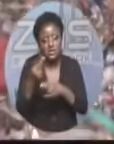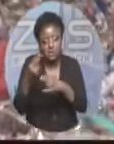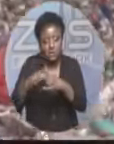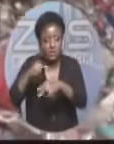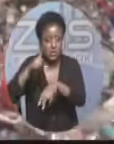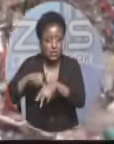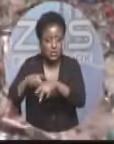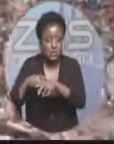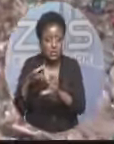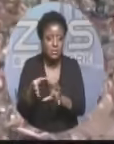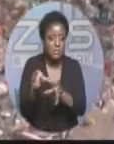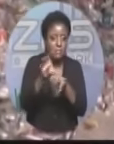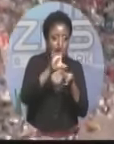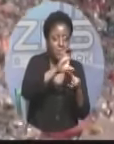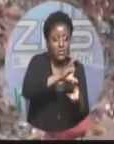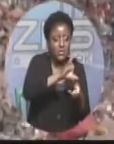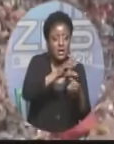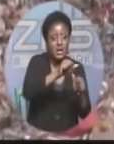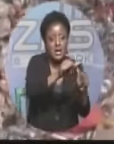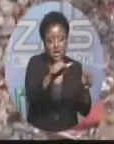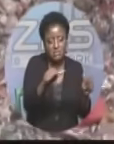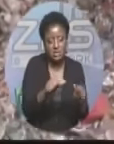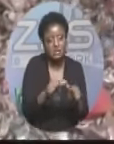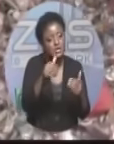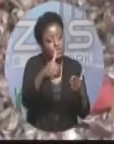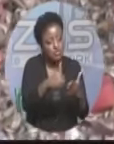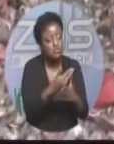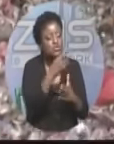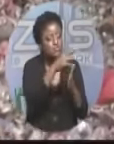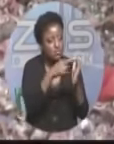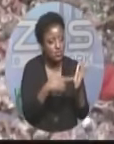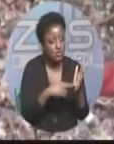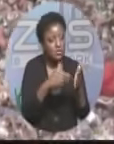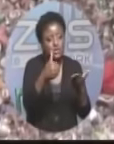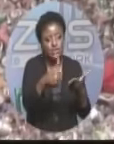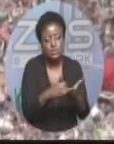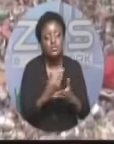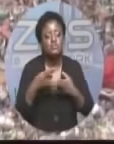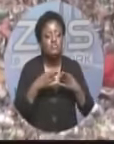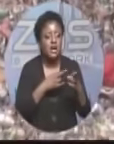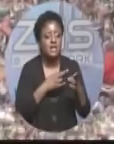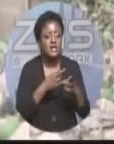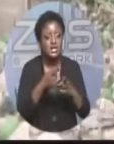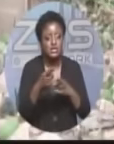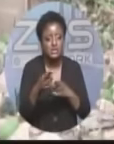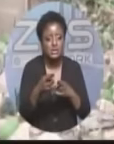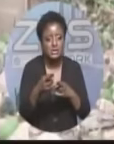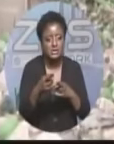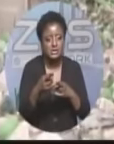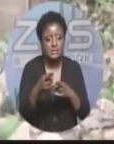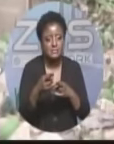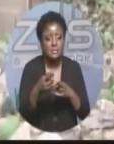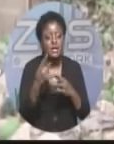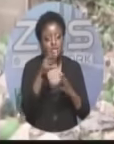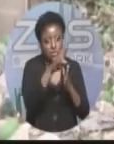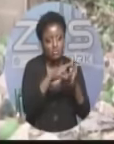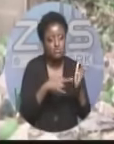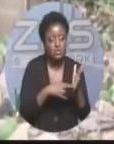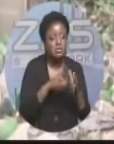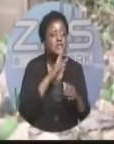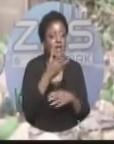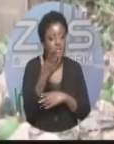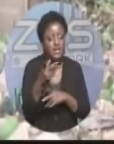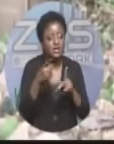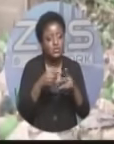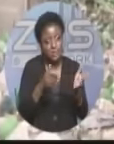rules and new regulations associated with use of this facility. The rules are set in place